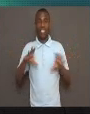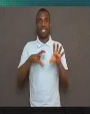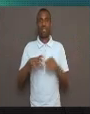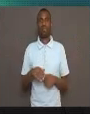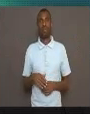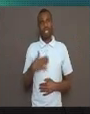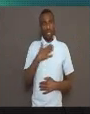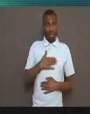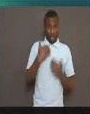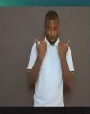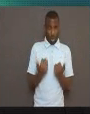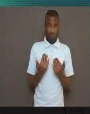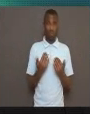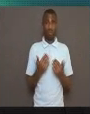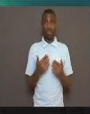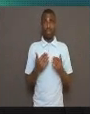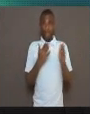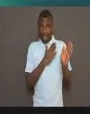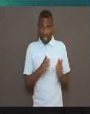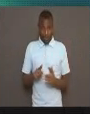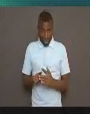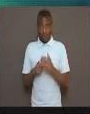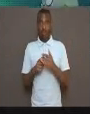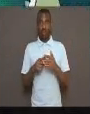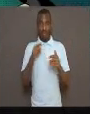Please get started on this problem now.